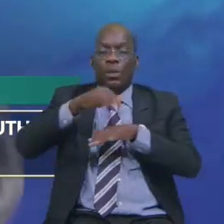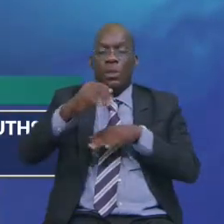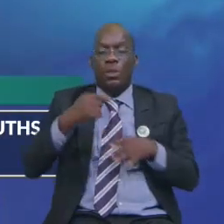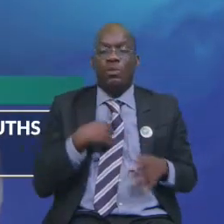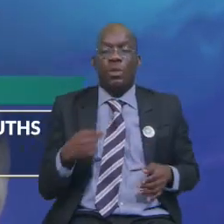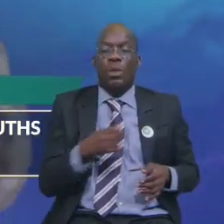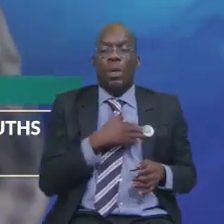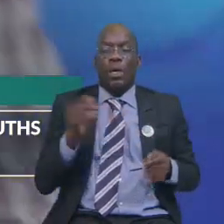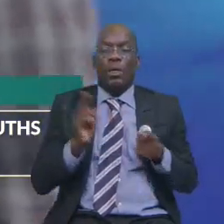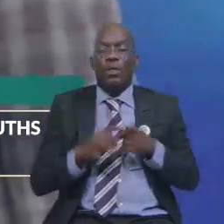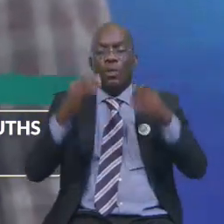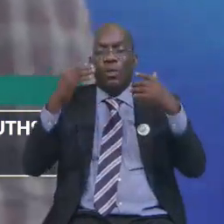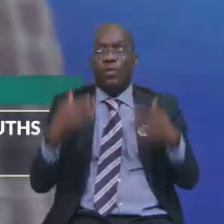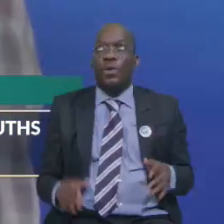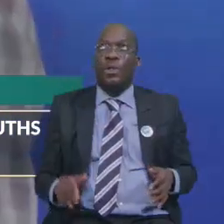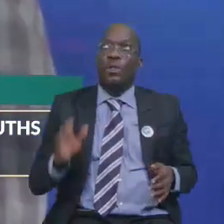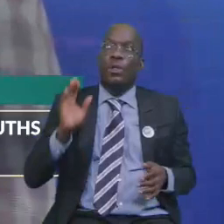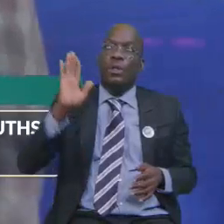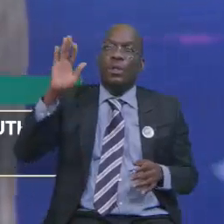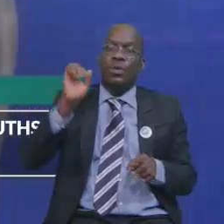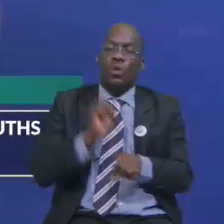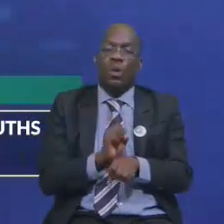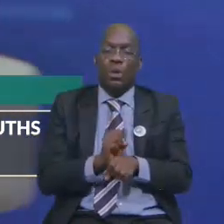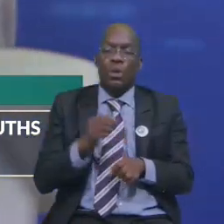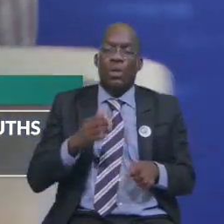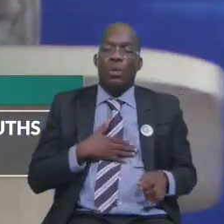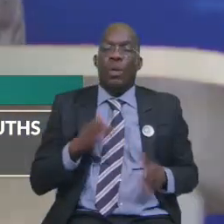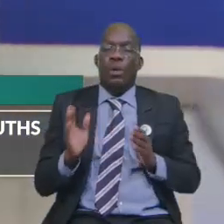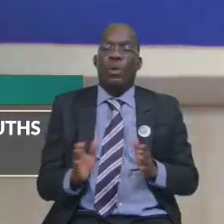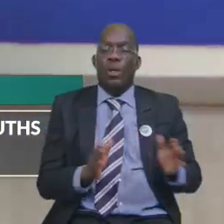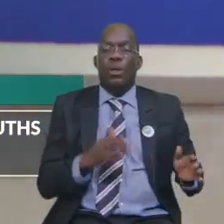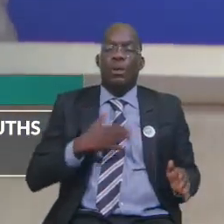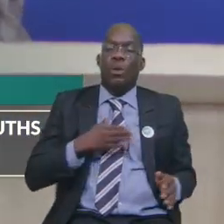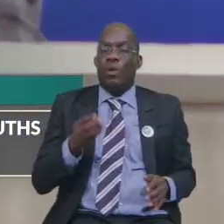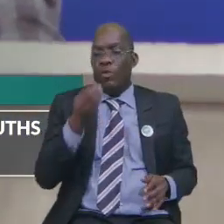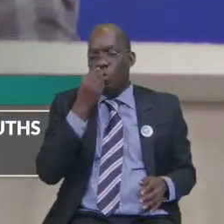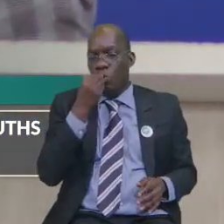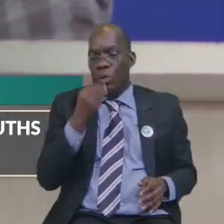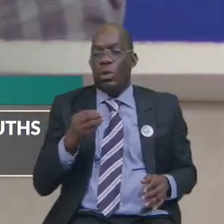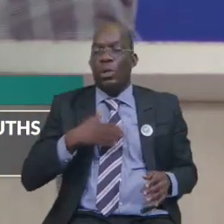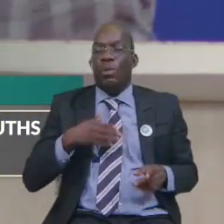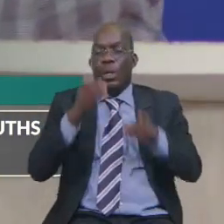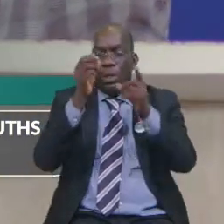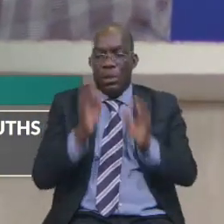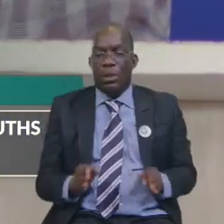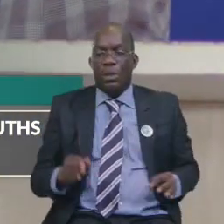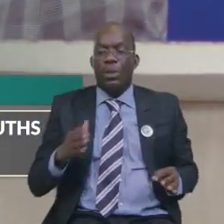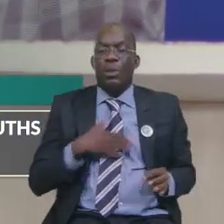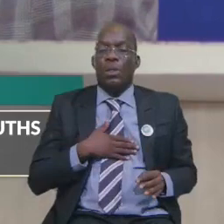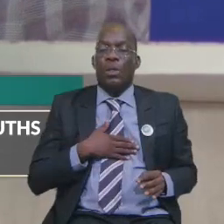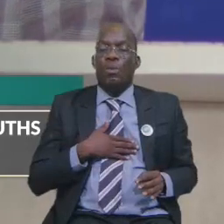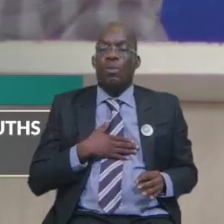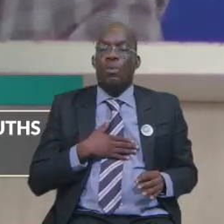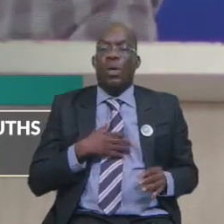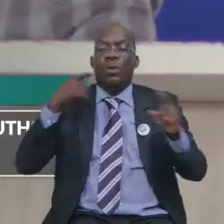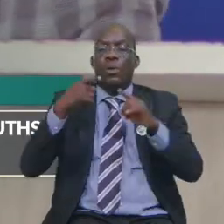his work. My will, my plan, my decision, my